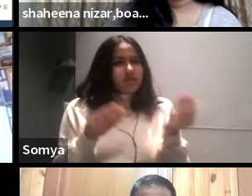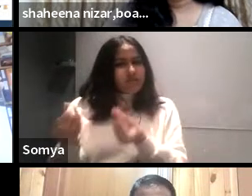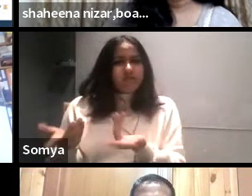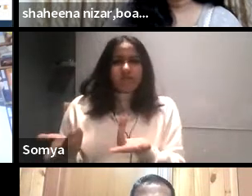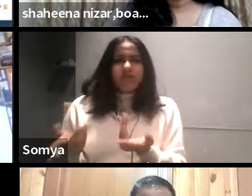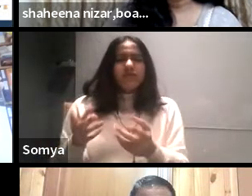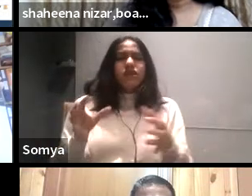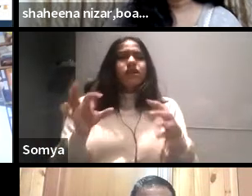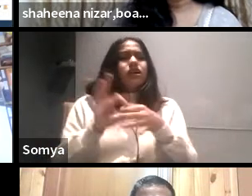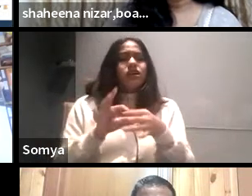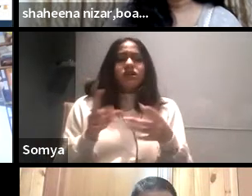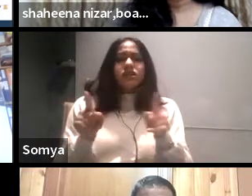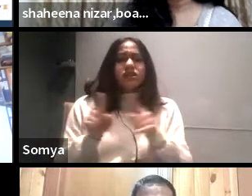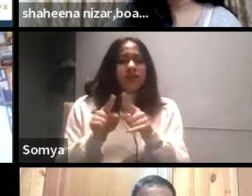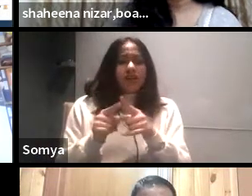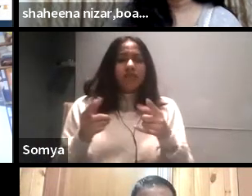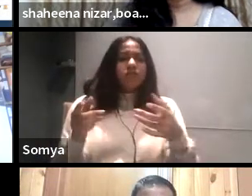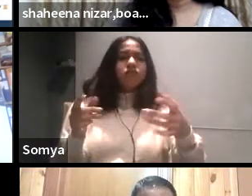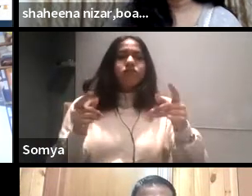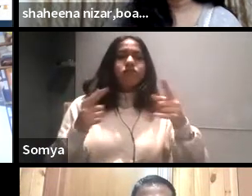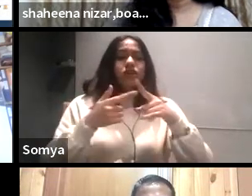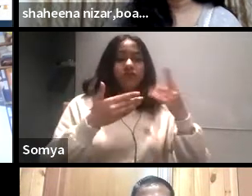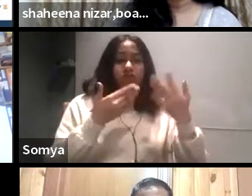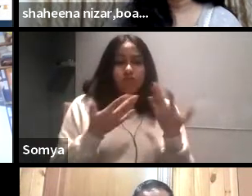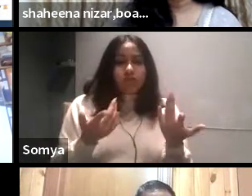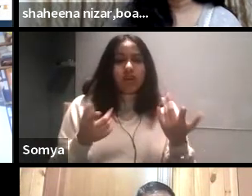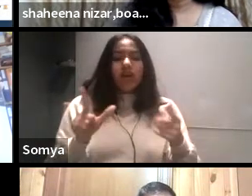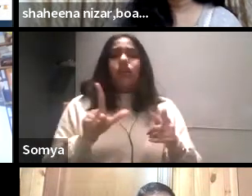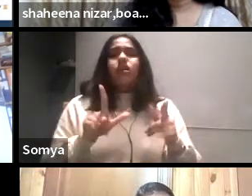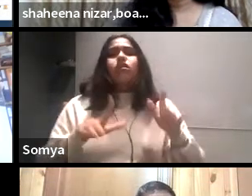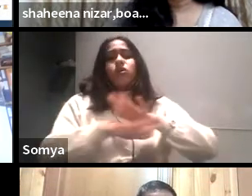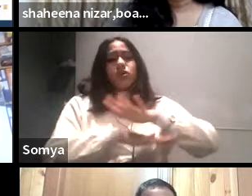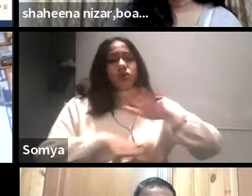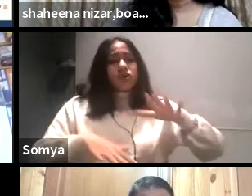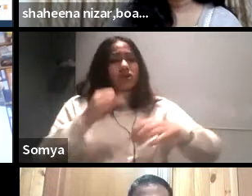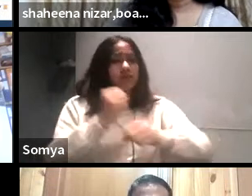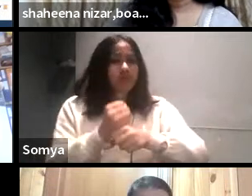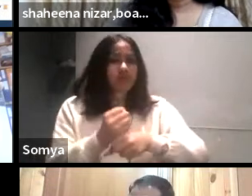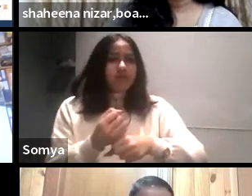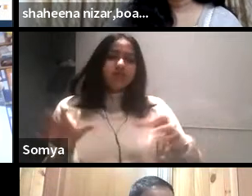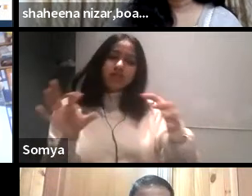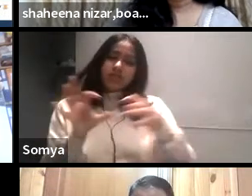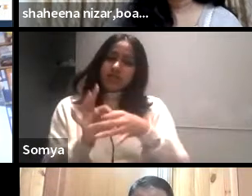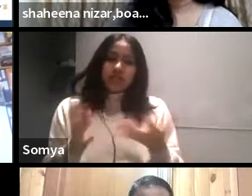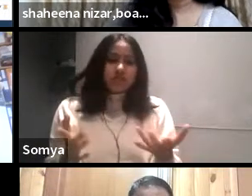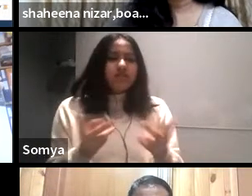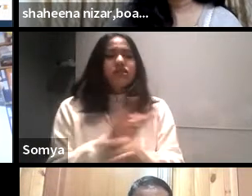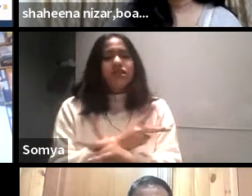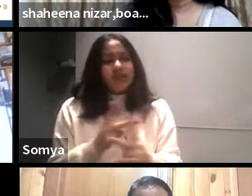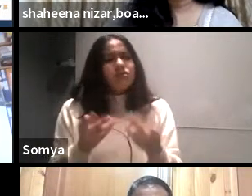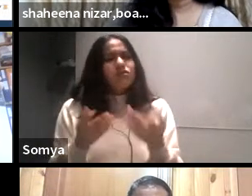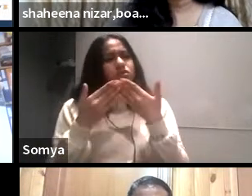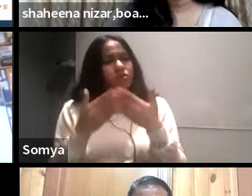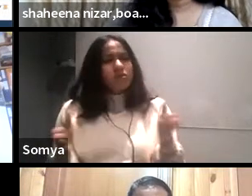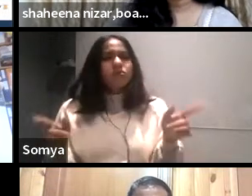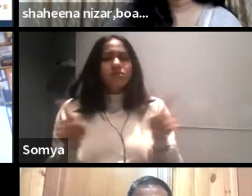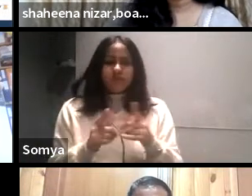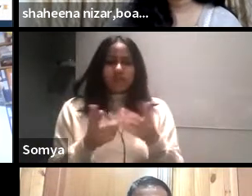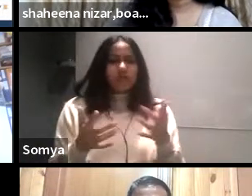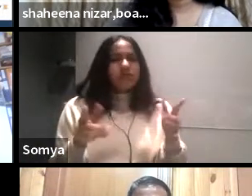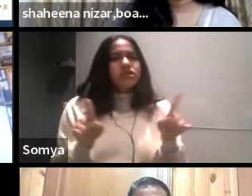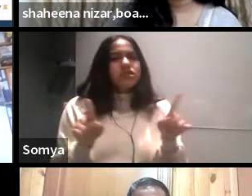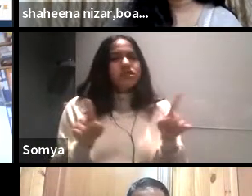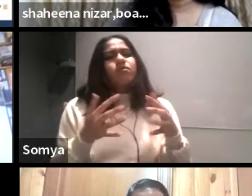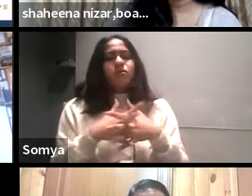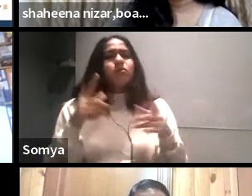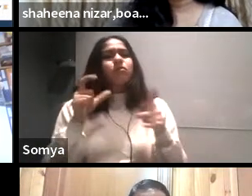can we connect with an institution? Or can we connect with the local government authorities? So it opened up wide